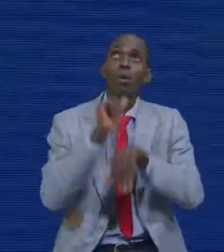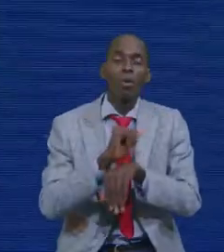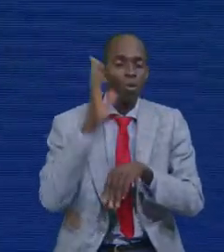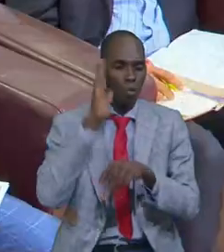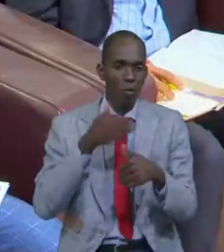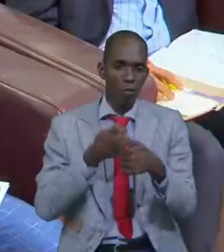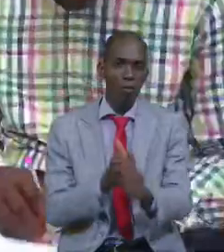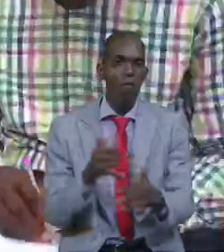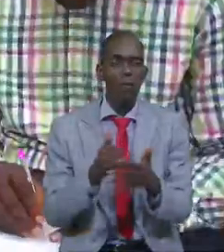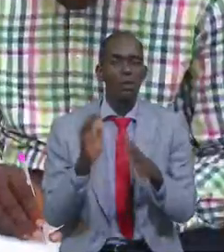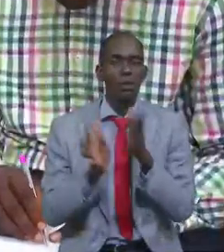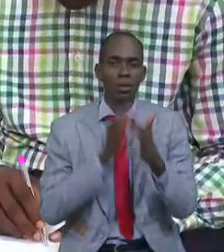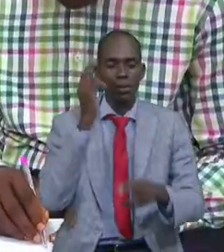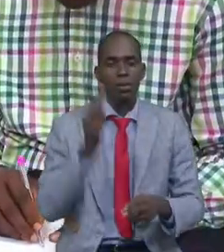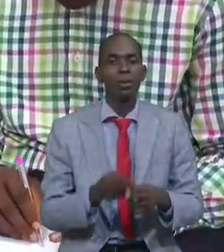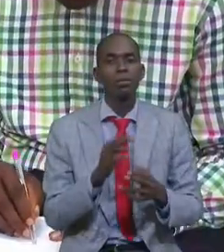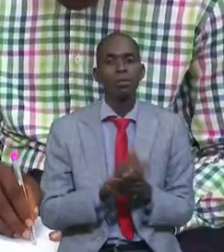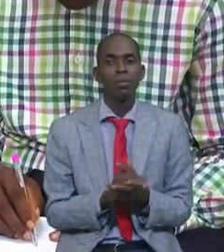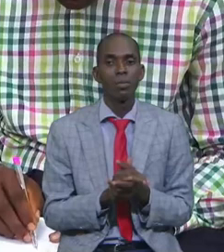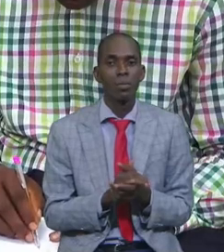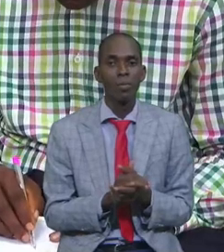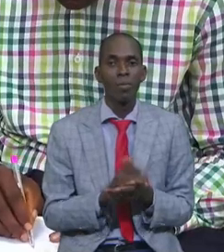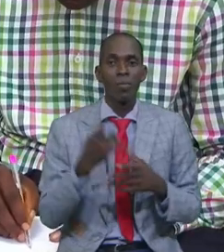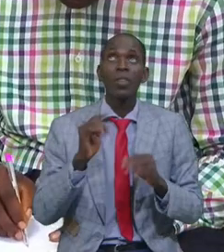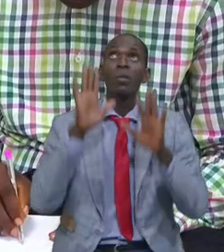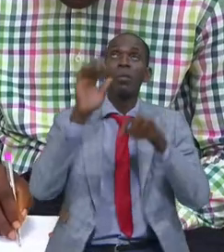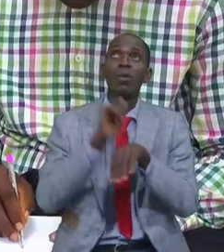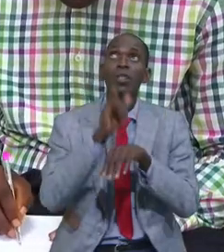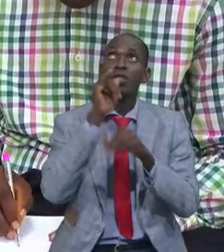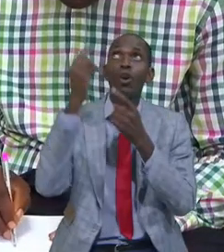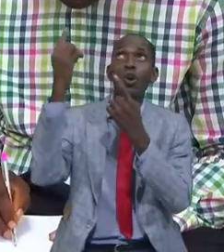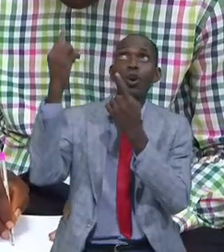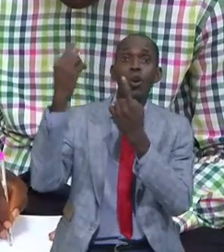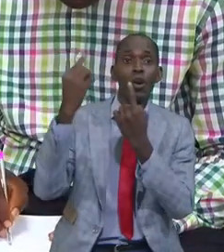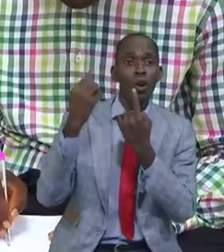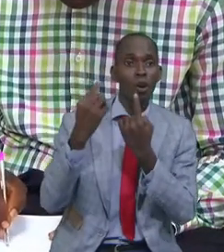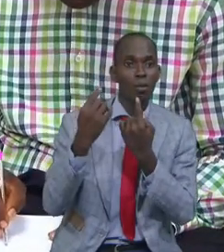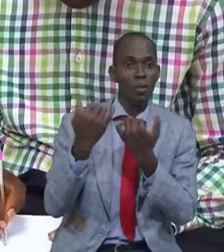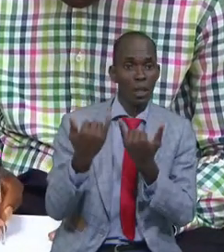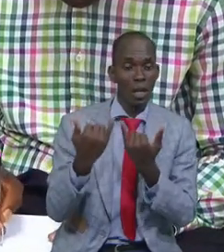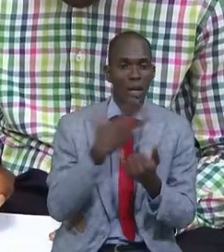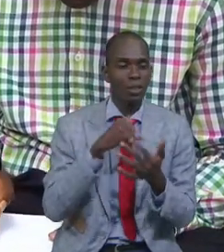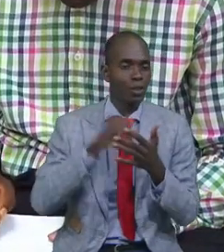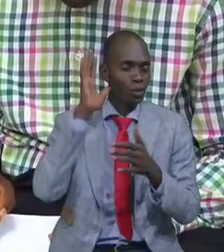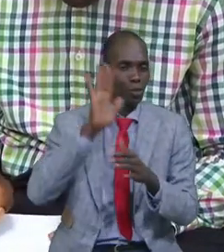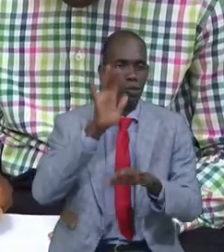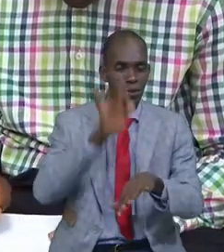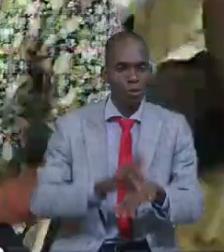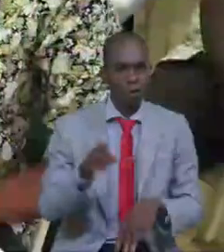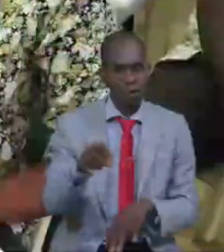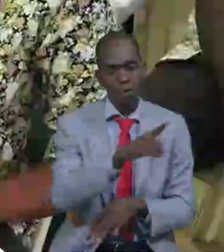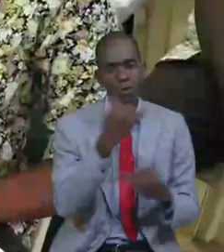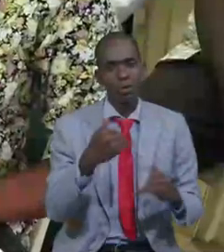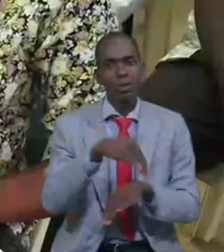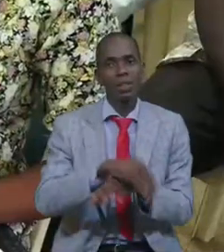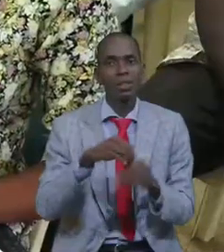come upon your life. The miracle is already coming from heaven. It will land at your doorstep.